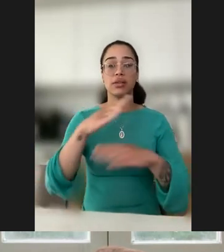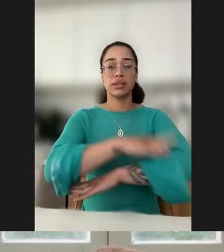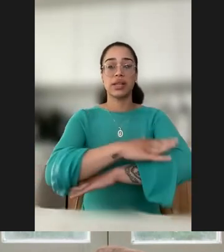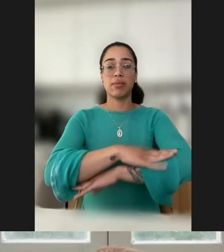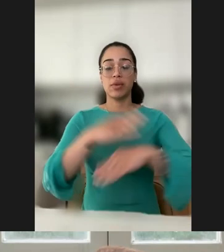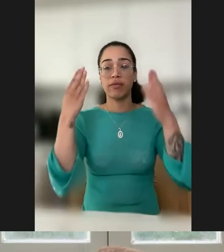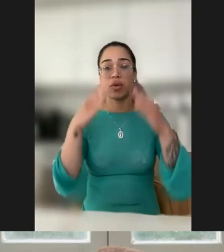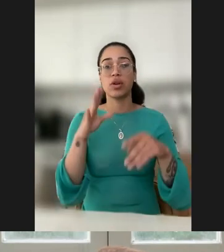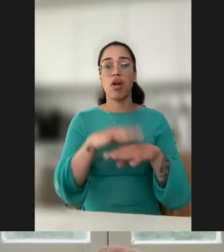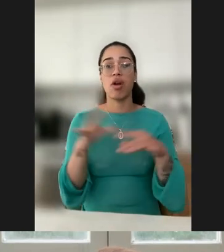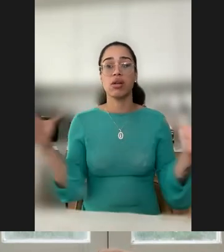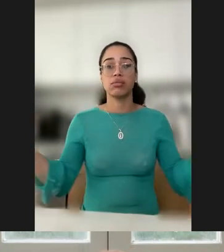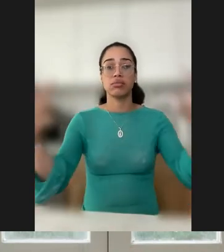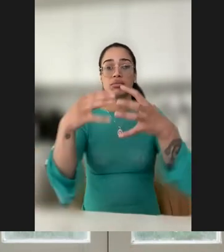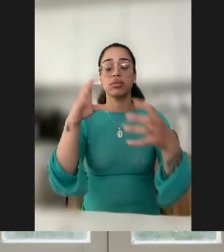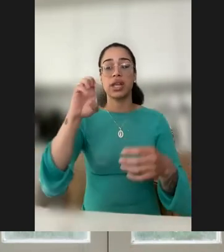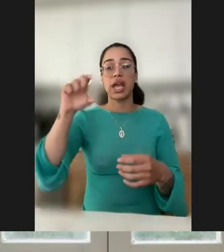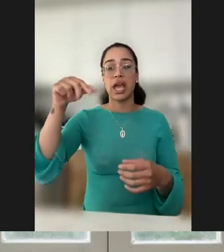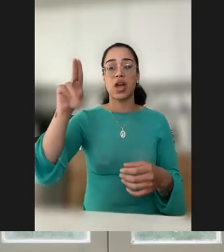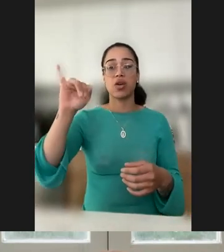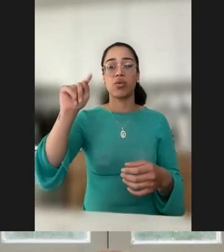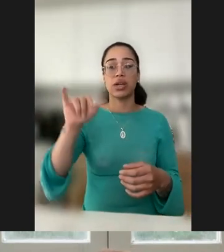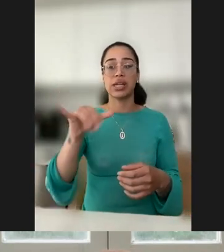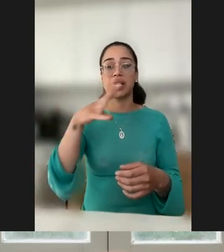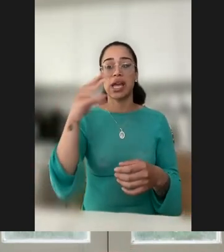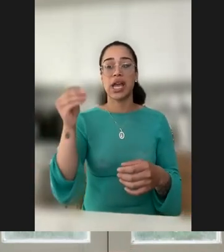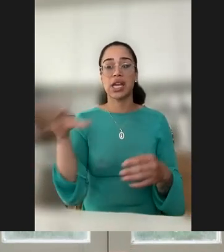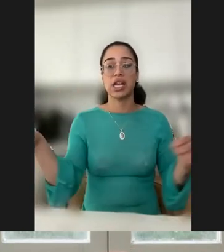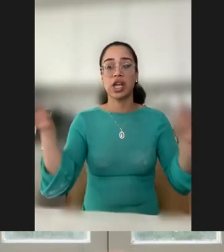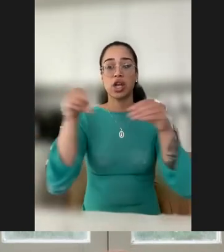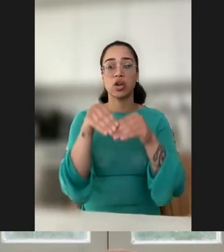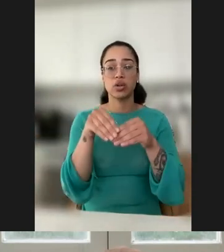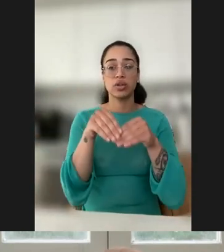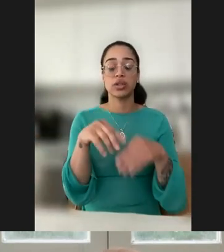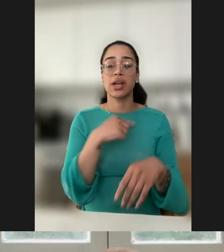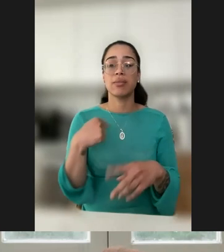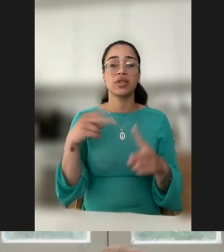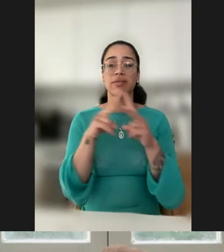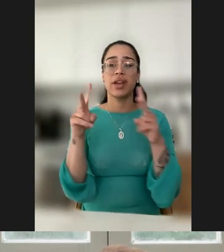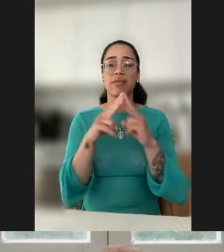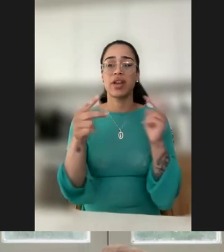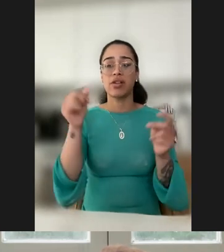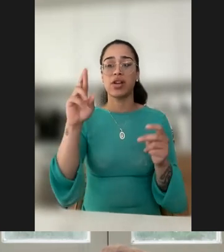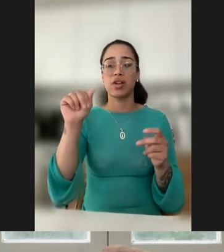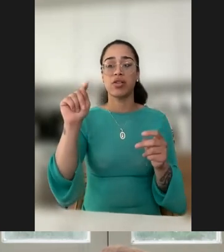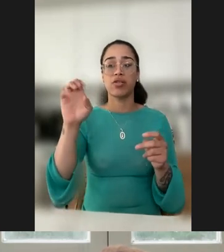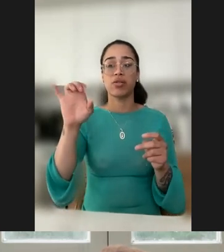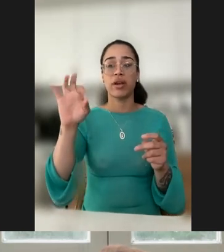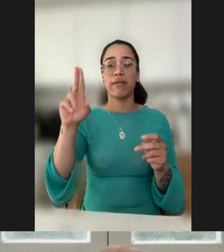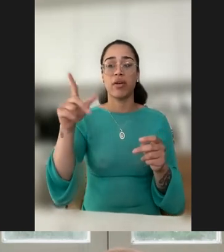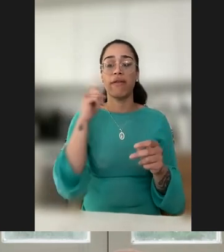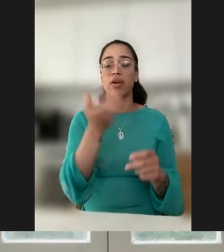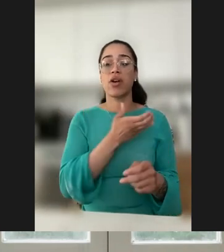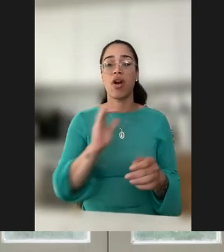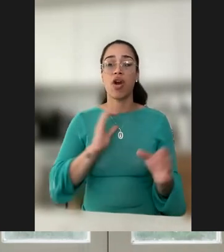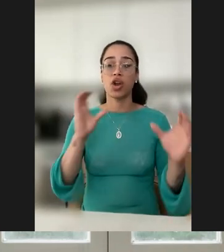inclusion. And I just am incredibly grateful to our community partners who turned out for those. And you'll be